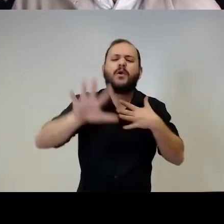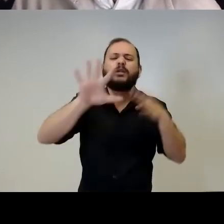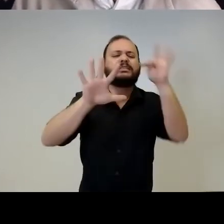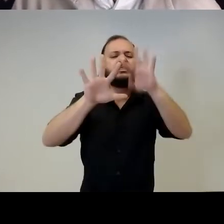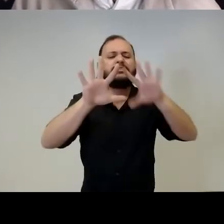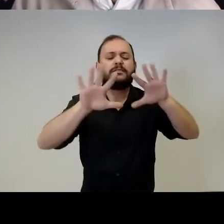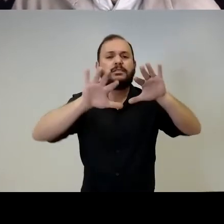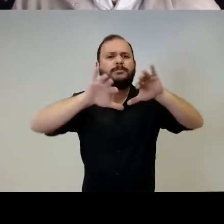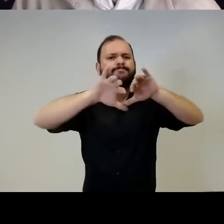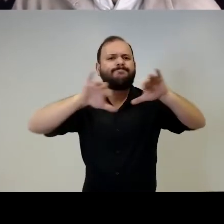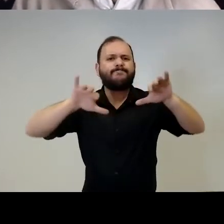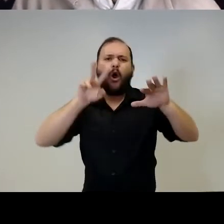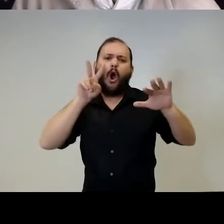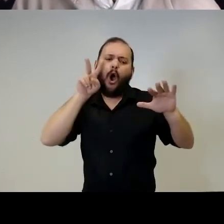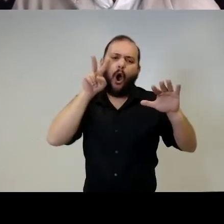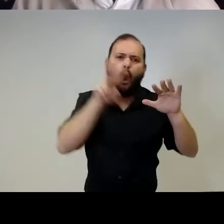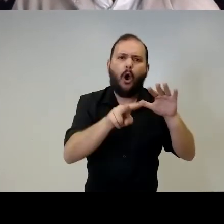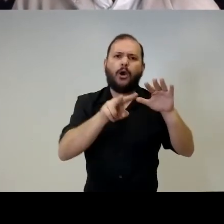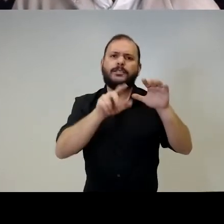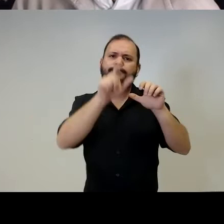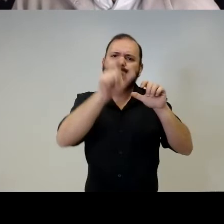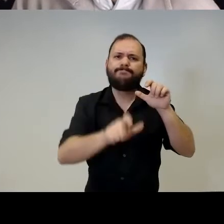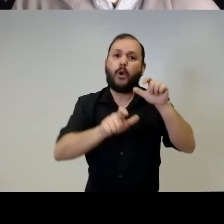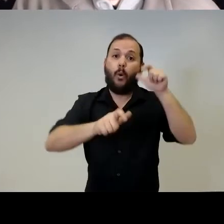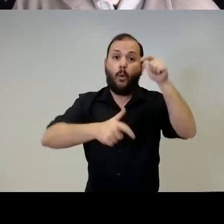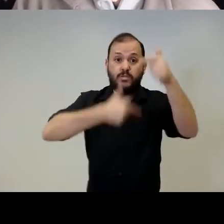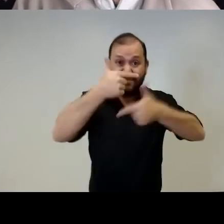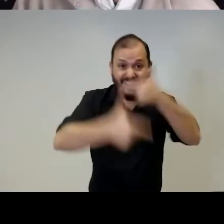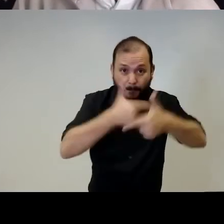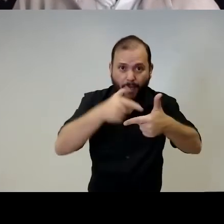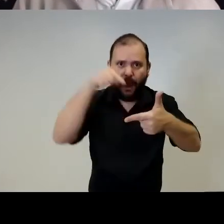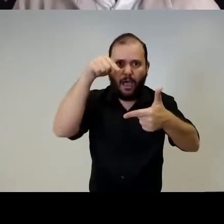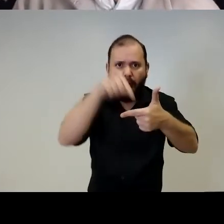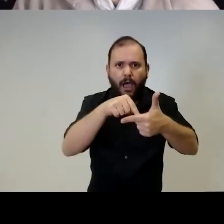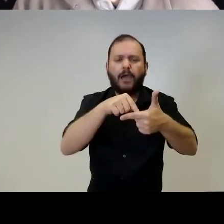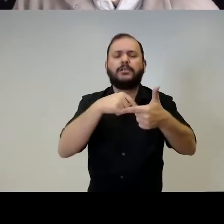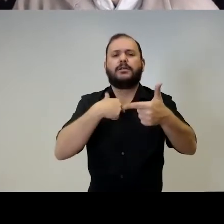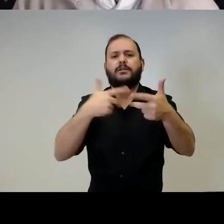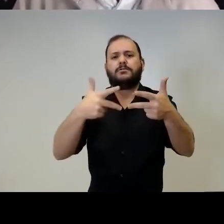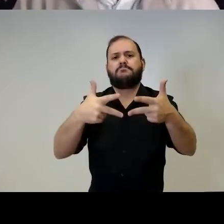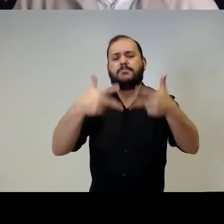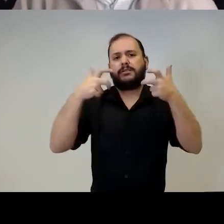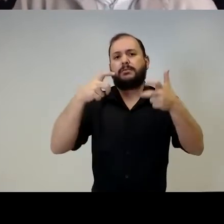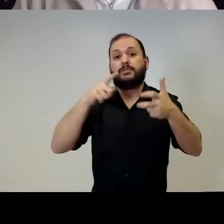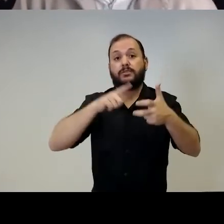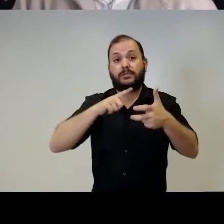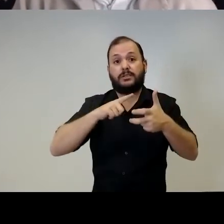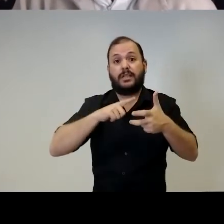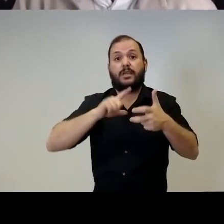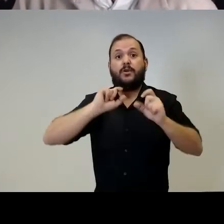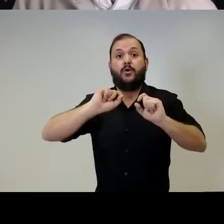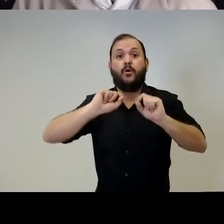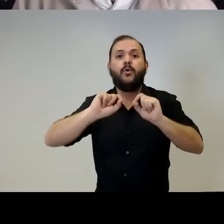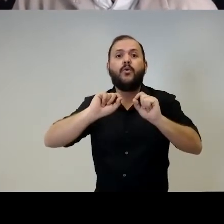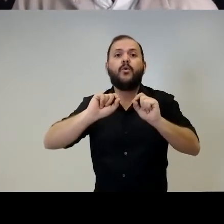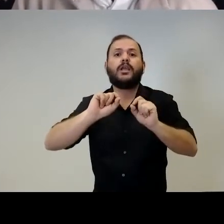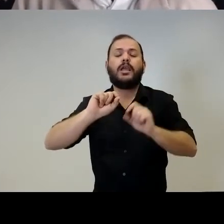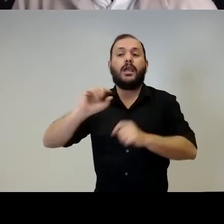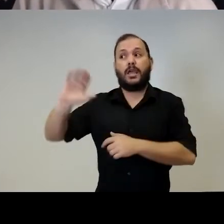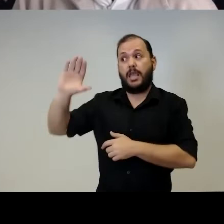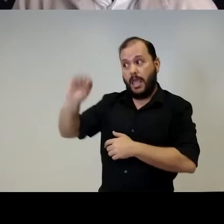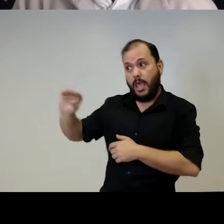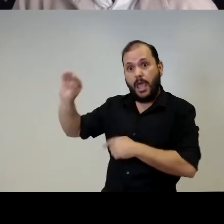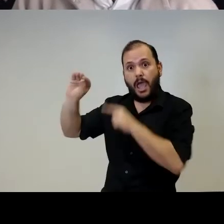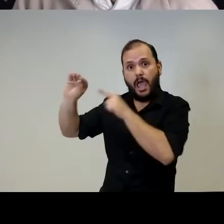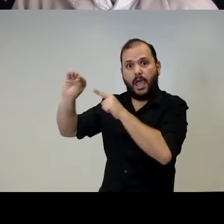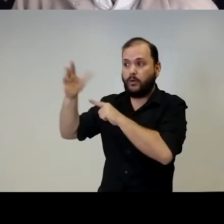the model whereby we're just a conduit, we're just transparent and just say what the speaker says, are